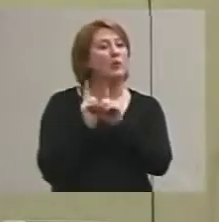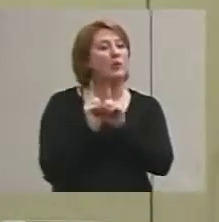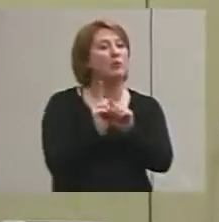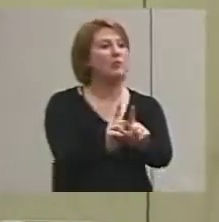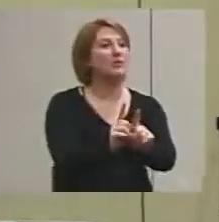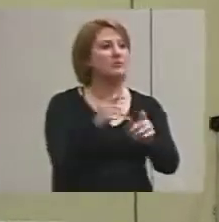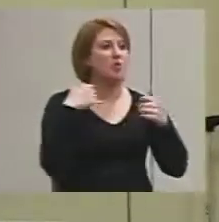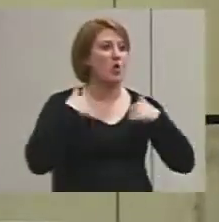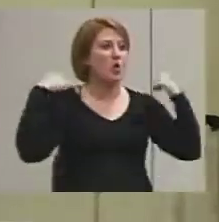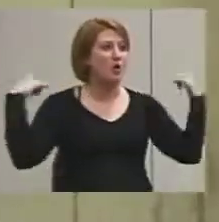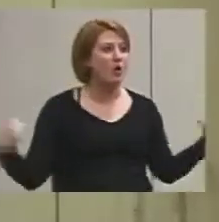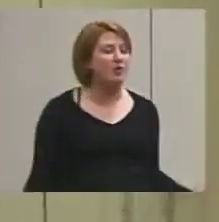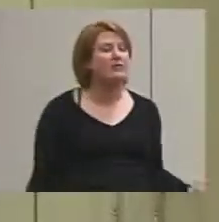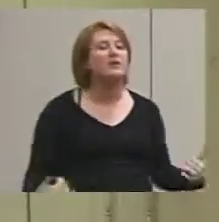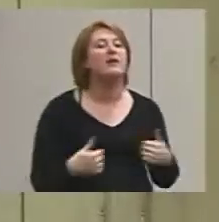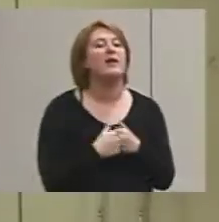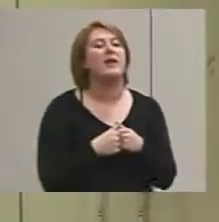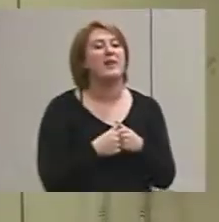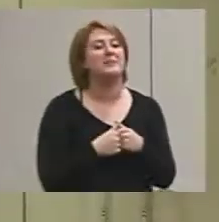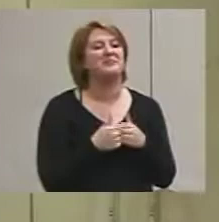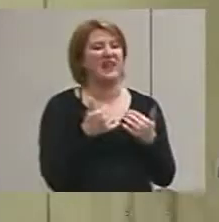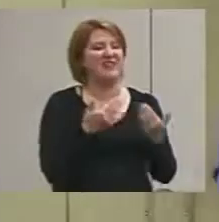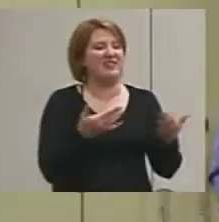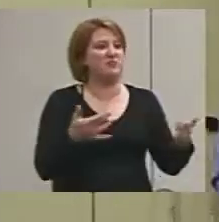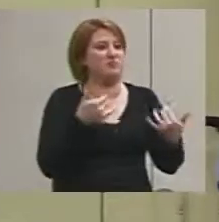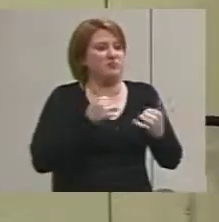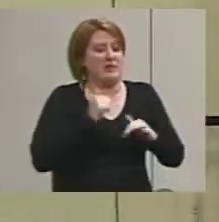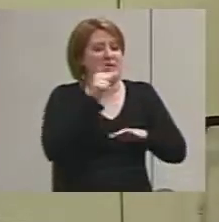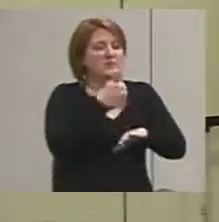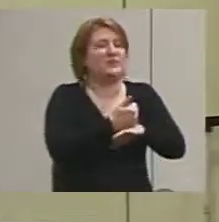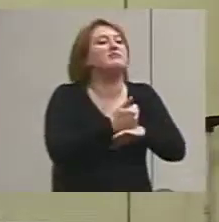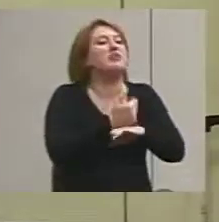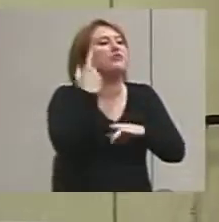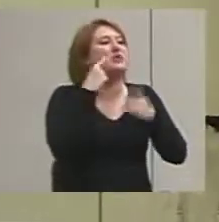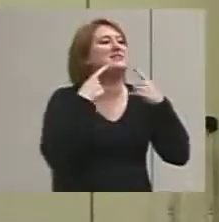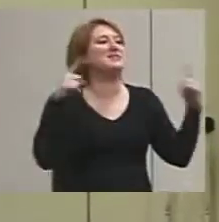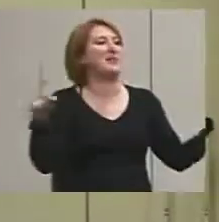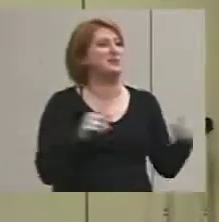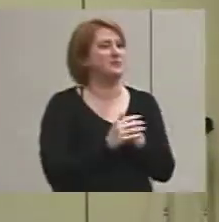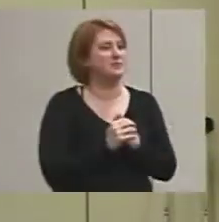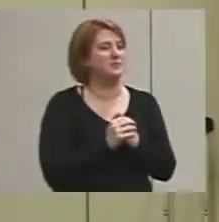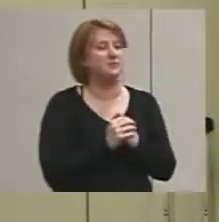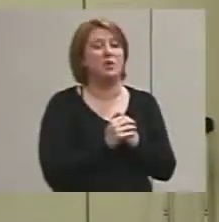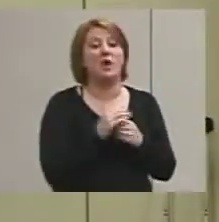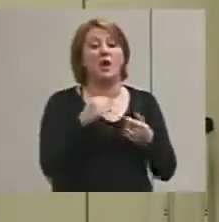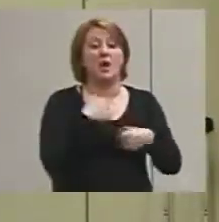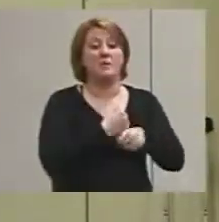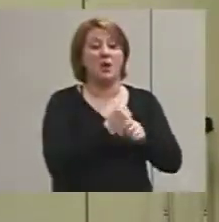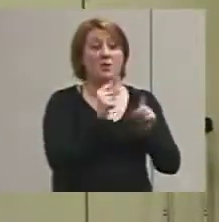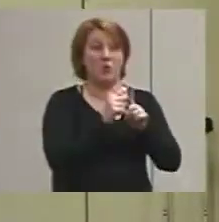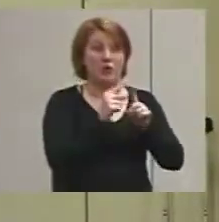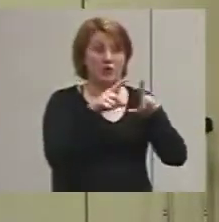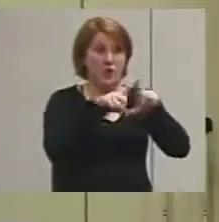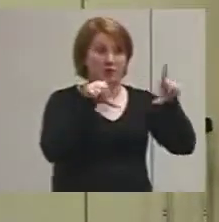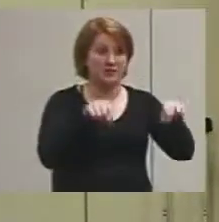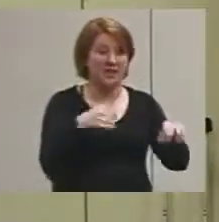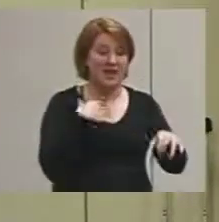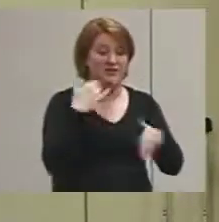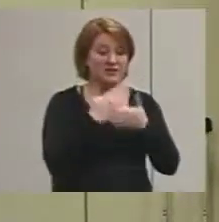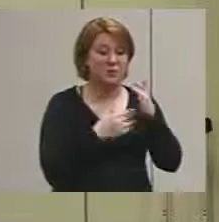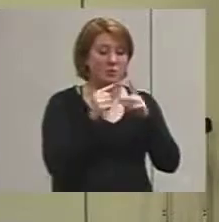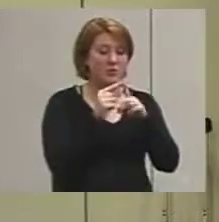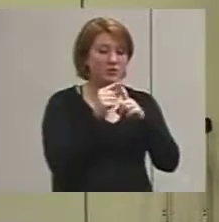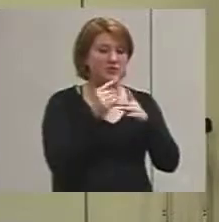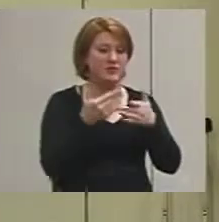some of the sort of things we've put in place to try to set him up for success. We've made word cards that have some of these words of